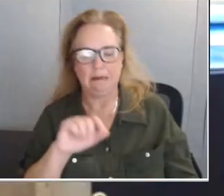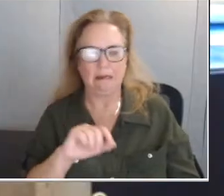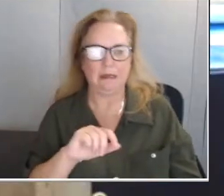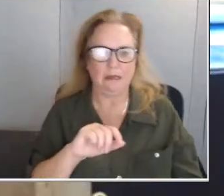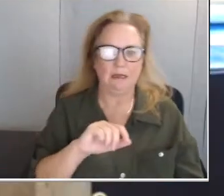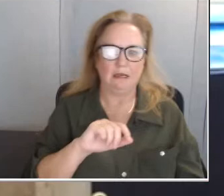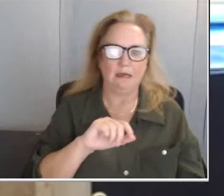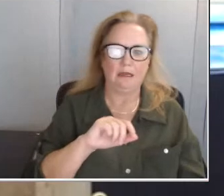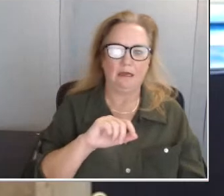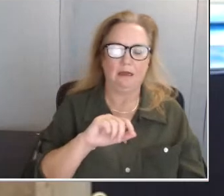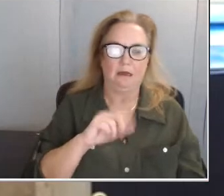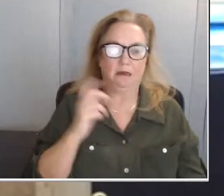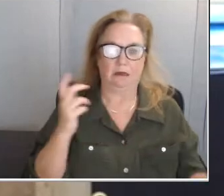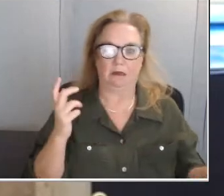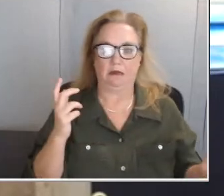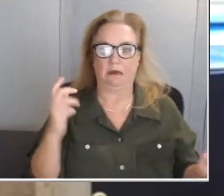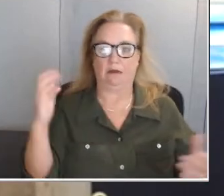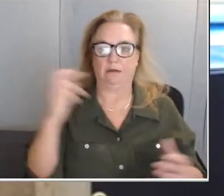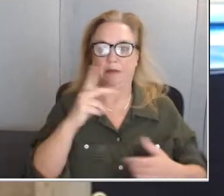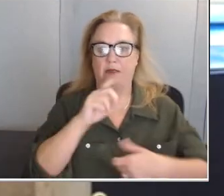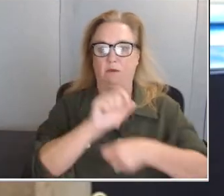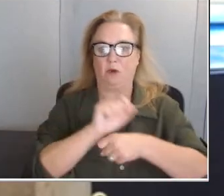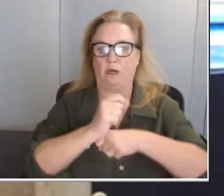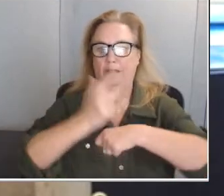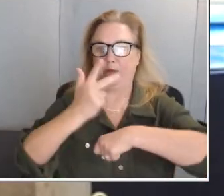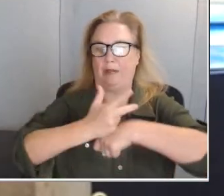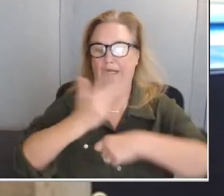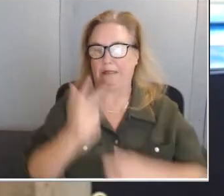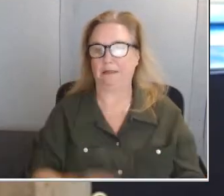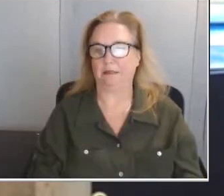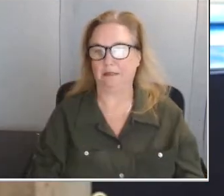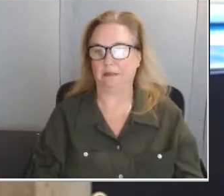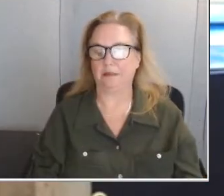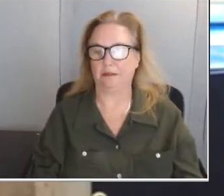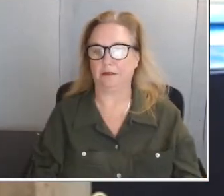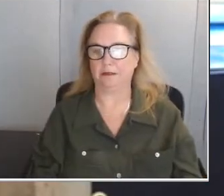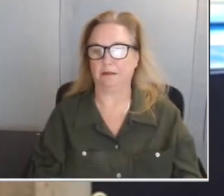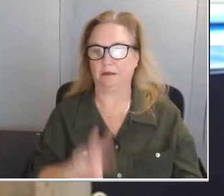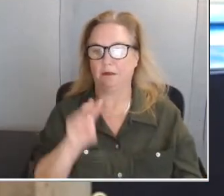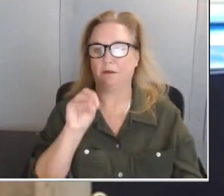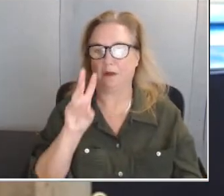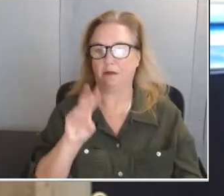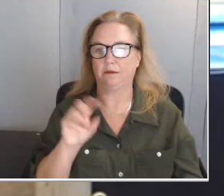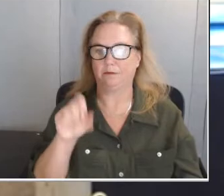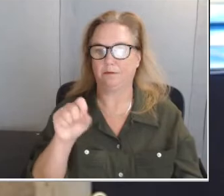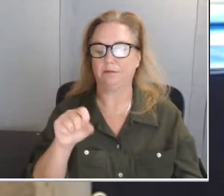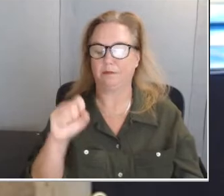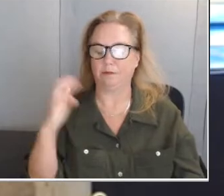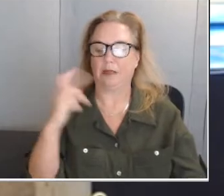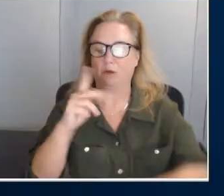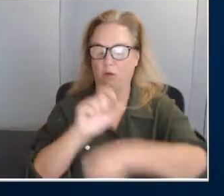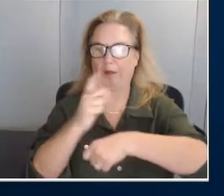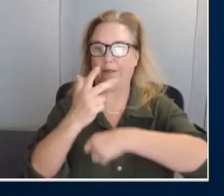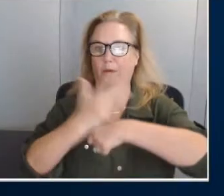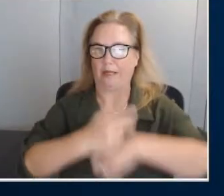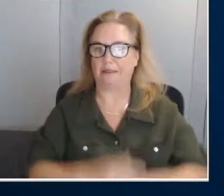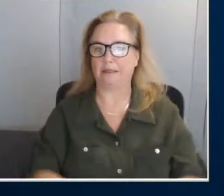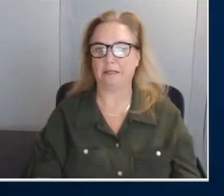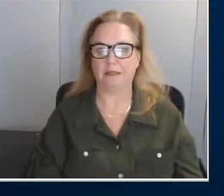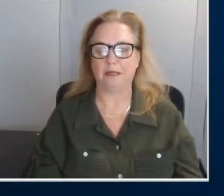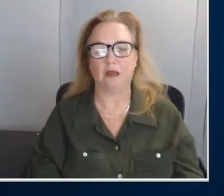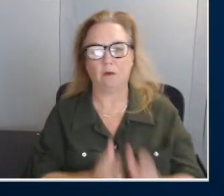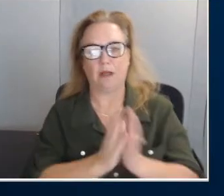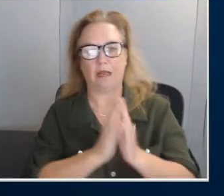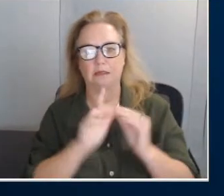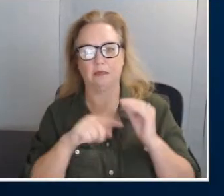it was, I was back to work in 3 days. Mm-hmm. Oh, wow. Yeah. I want to ask you about